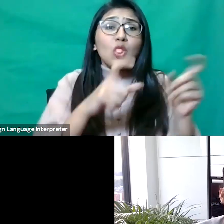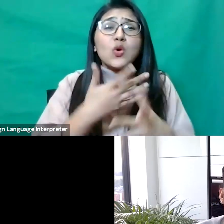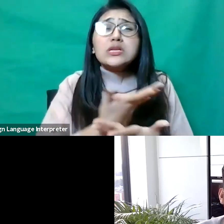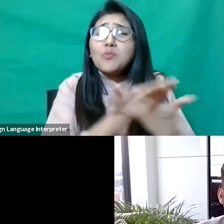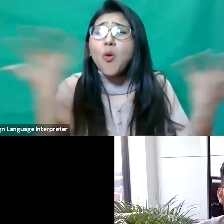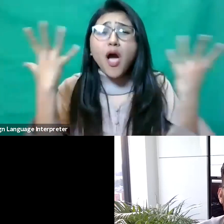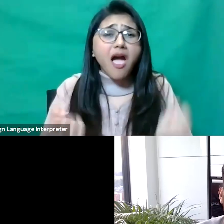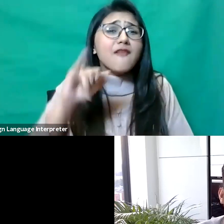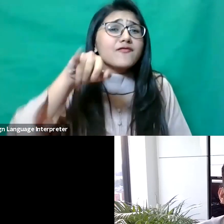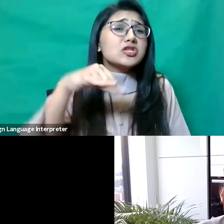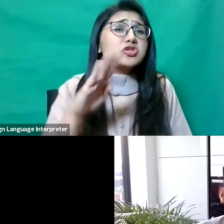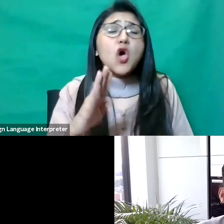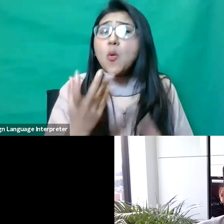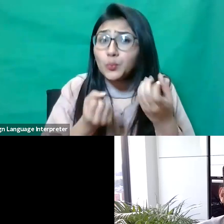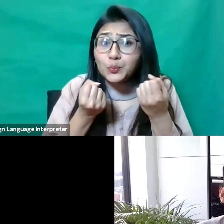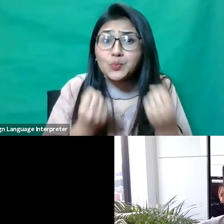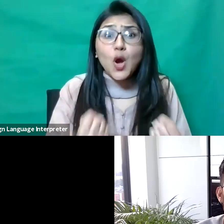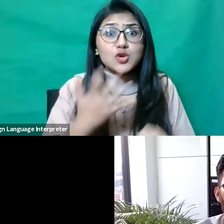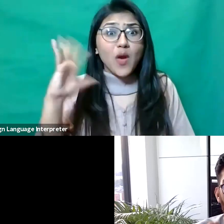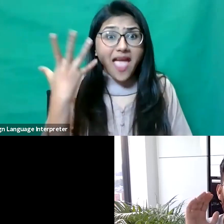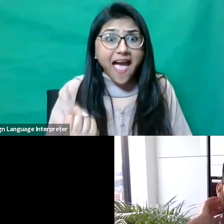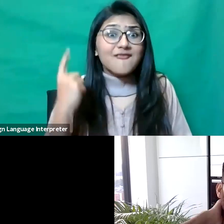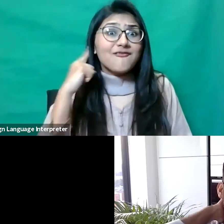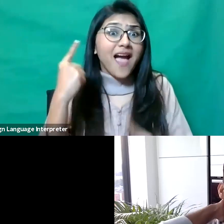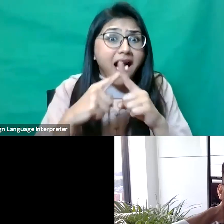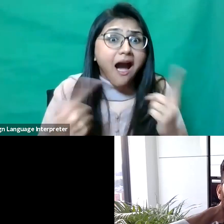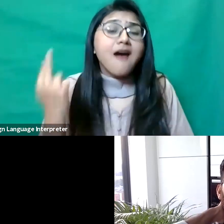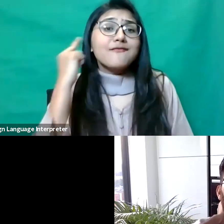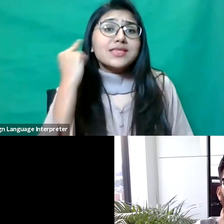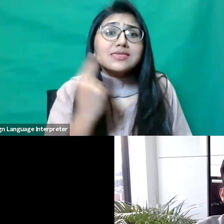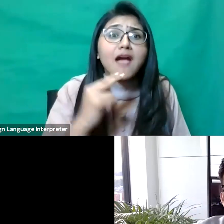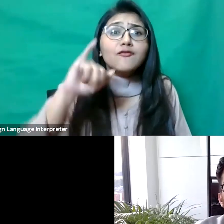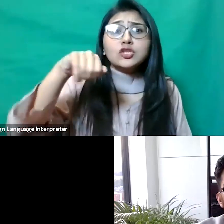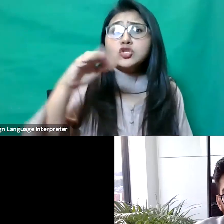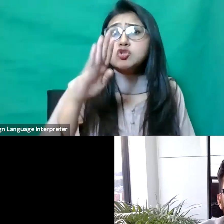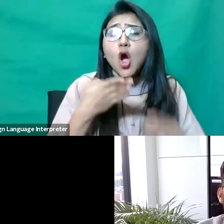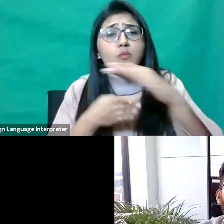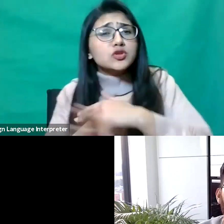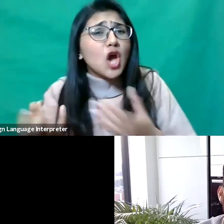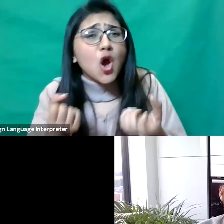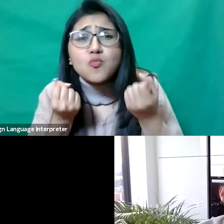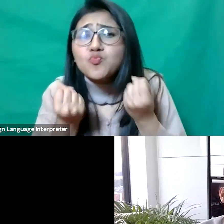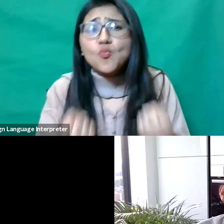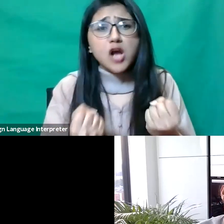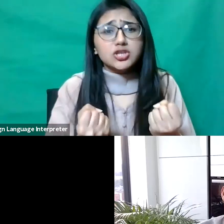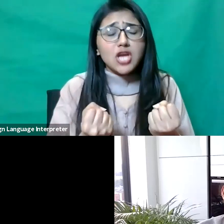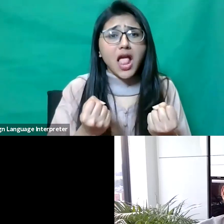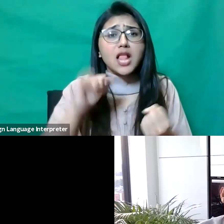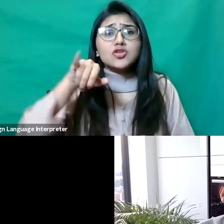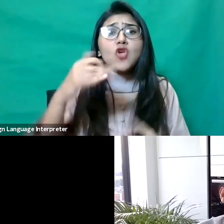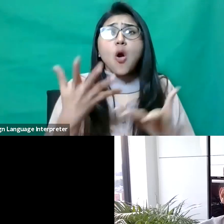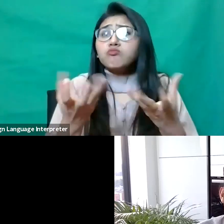job, especially with their hearing loss. I mean, as we've discussed, there's a lot of discrimination and there's a lack